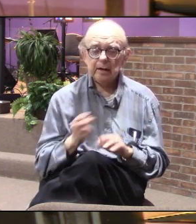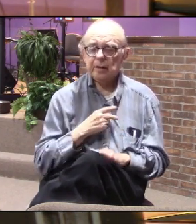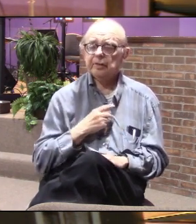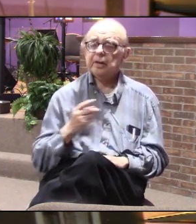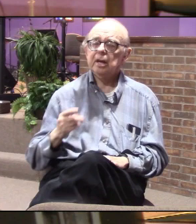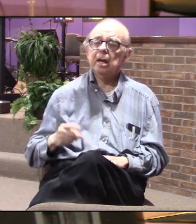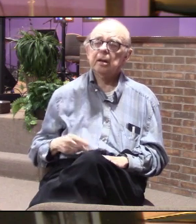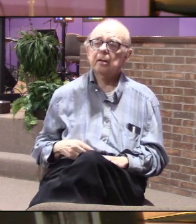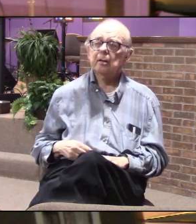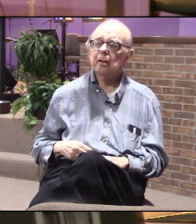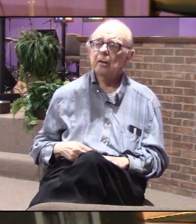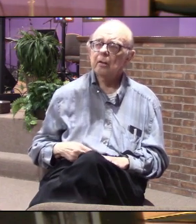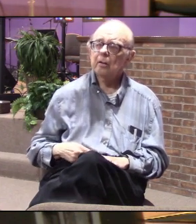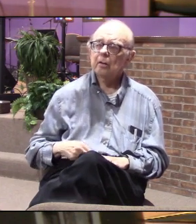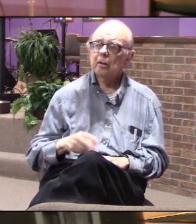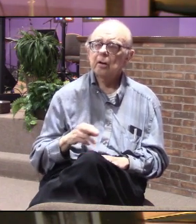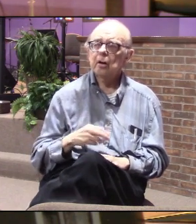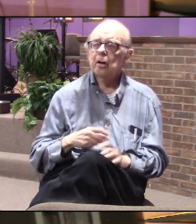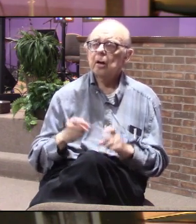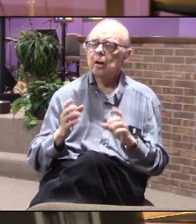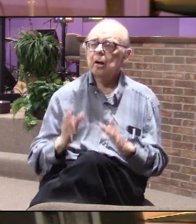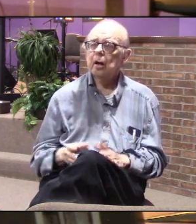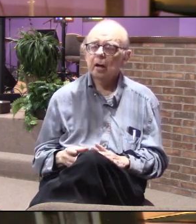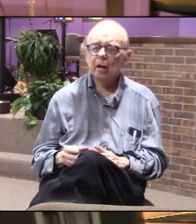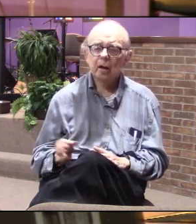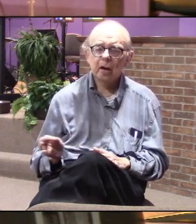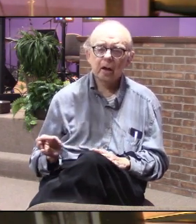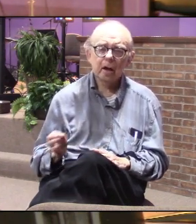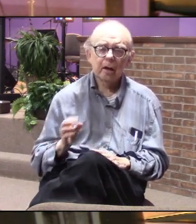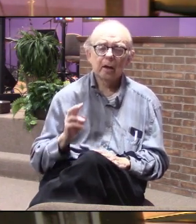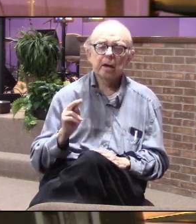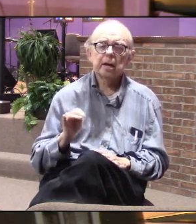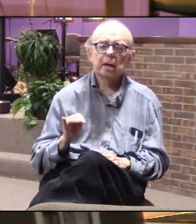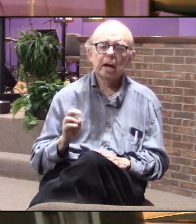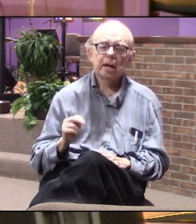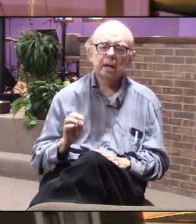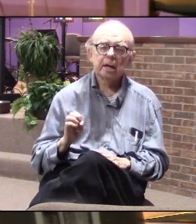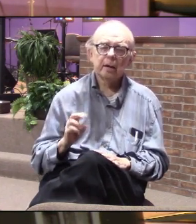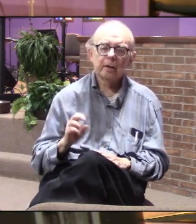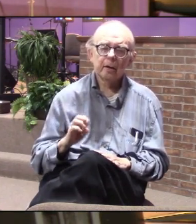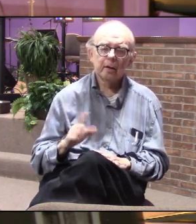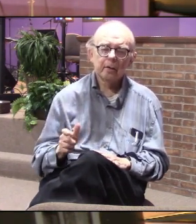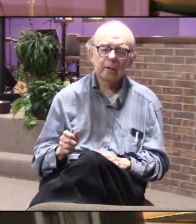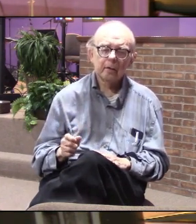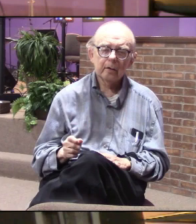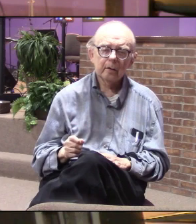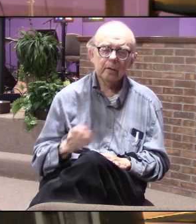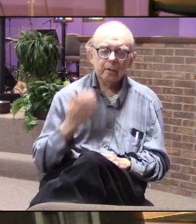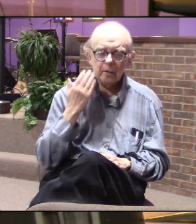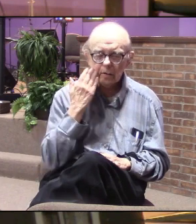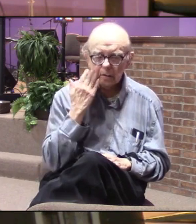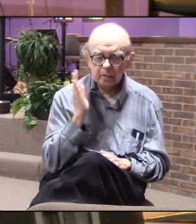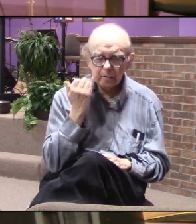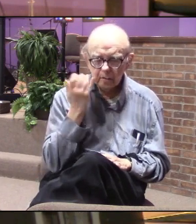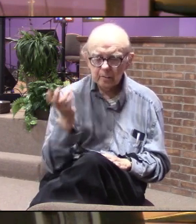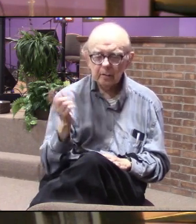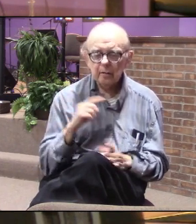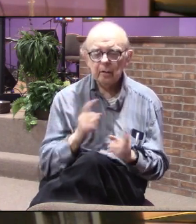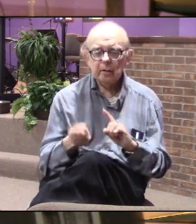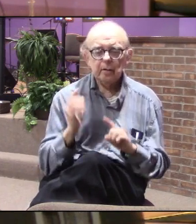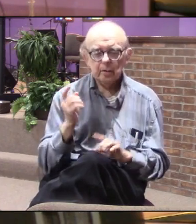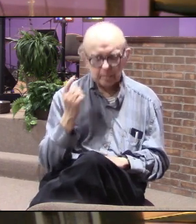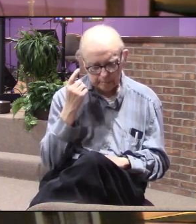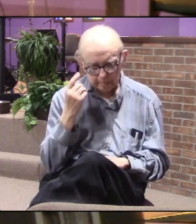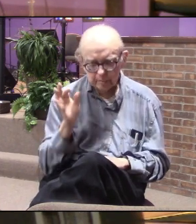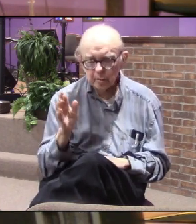king, the ruler of Nineveh, said, I don't know whether God's going to change his